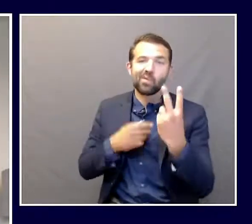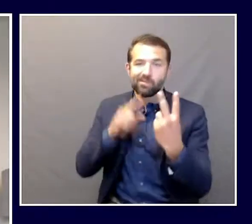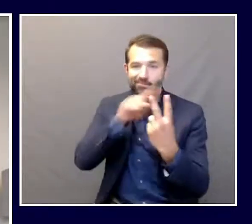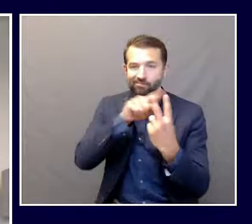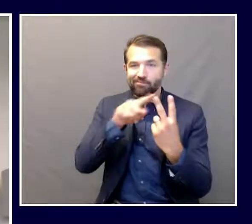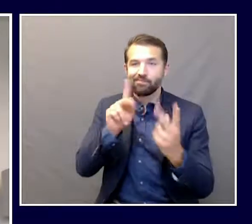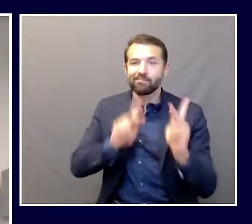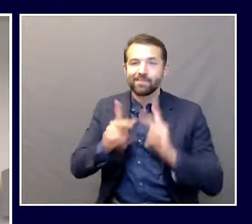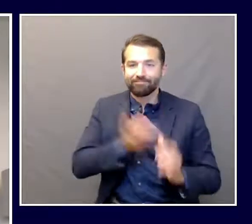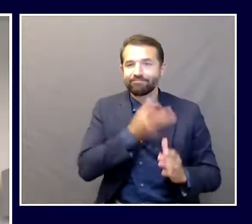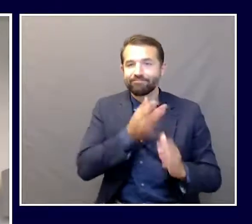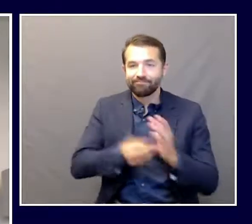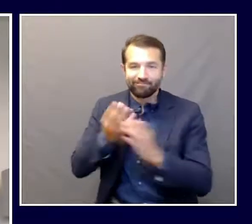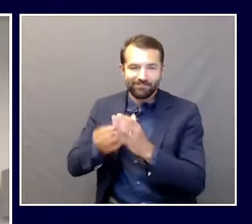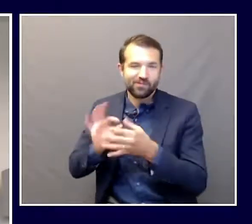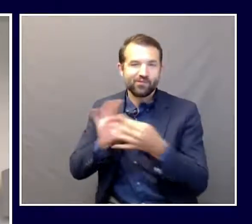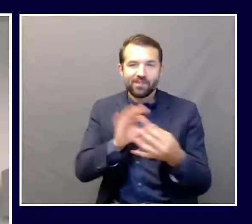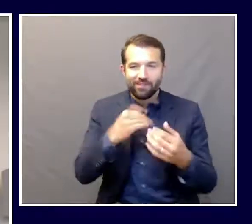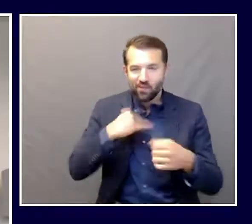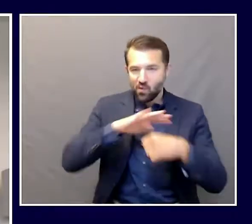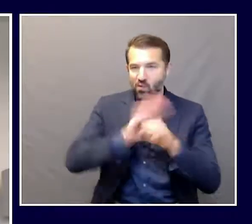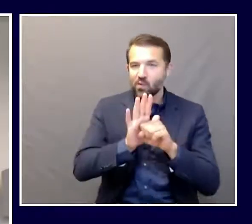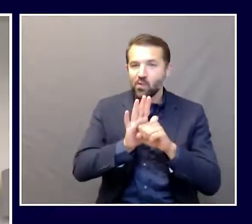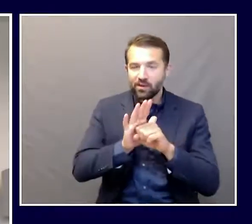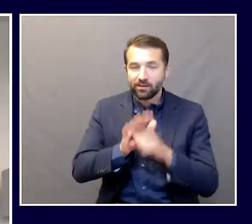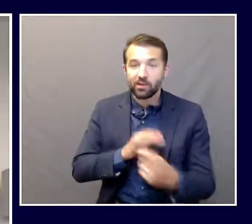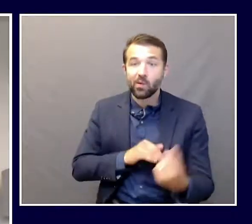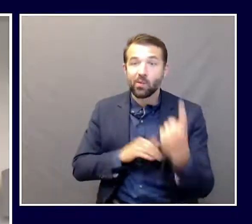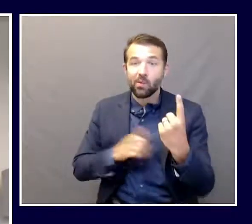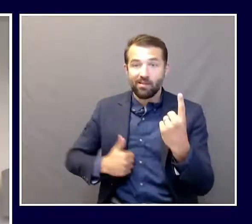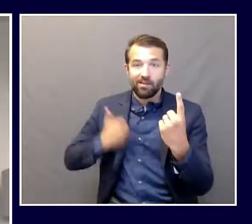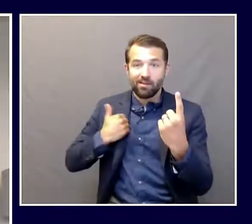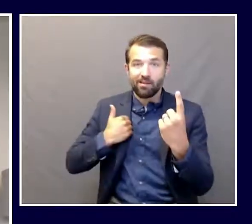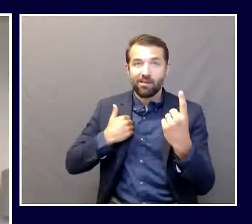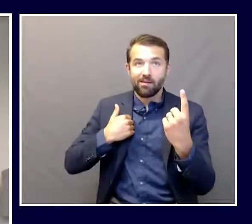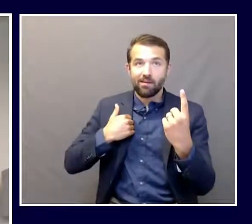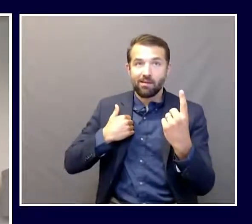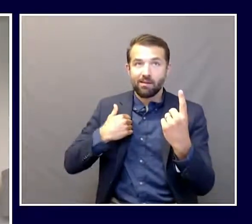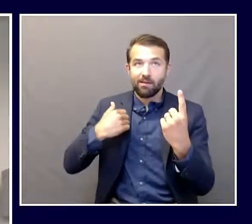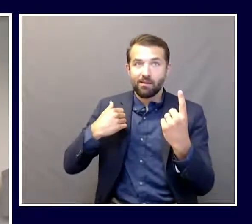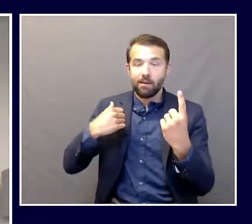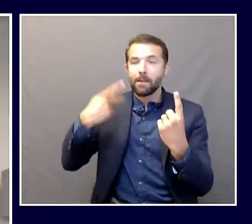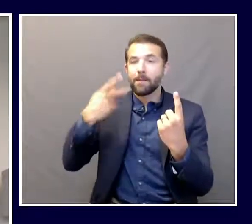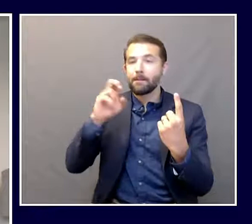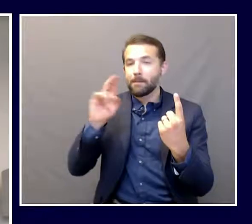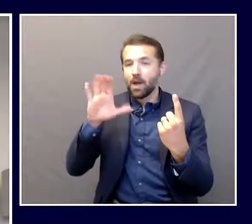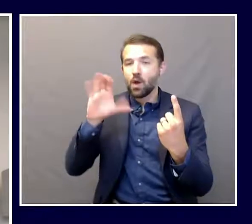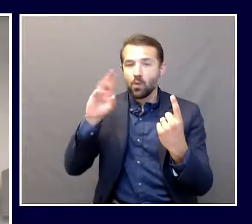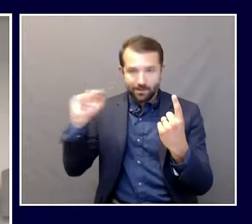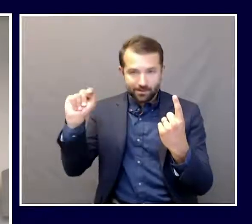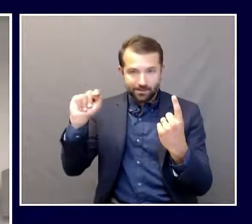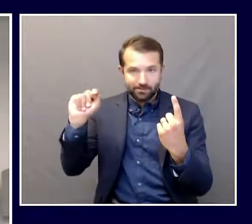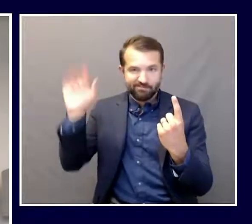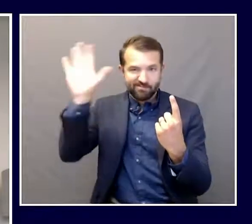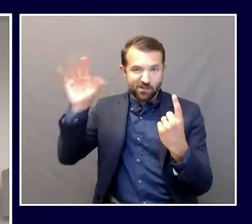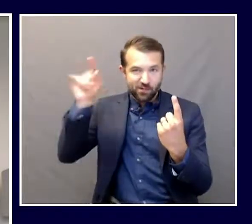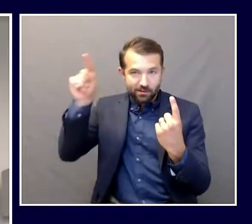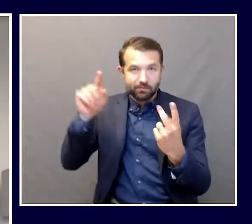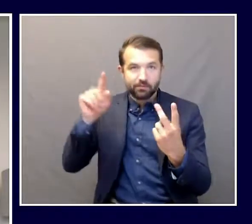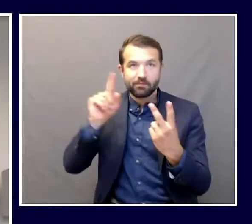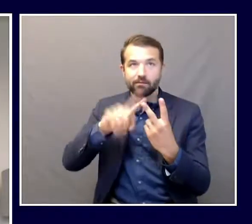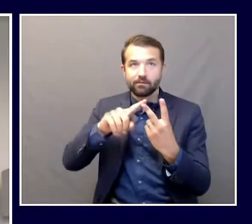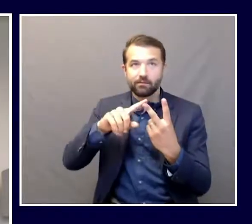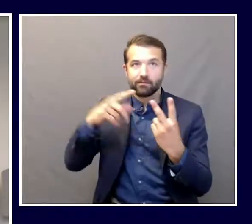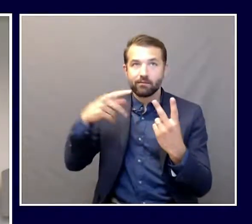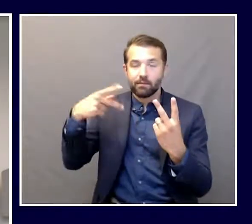today. One was a resident of Penobscot County, the other a resident of Piscataquis County. One was a woman,